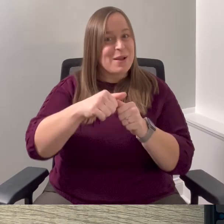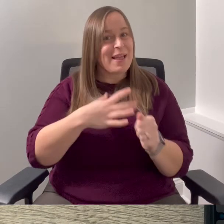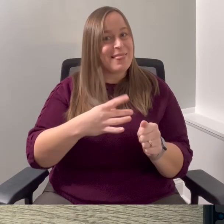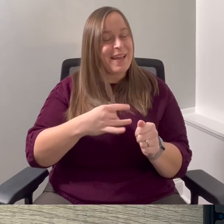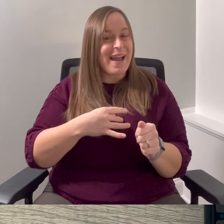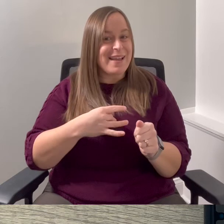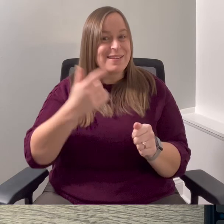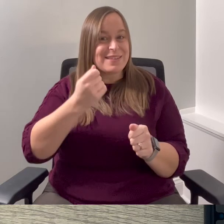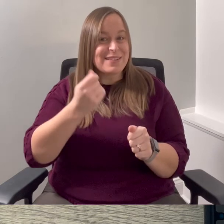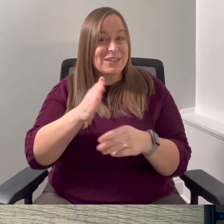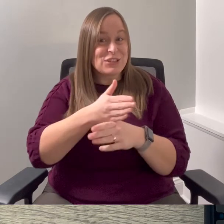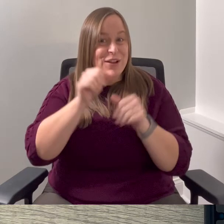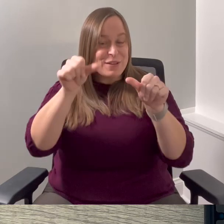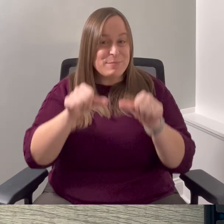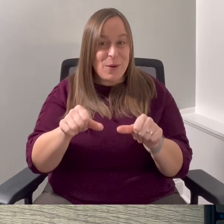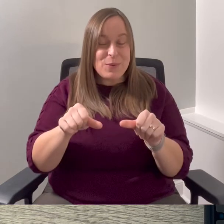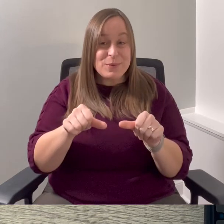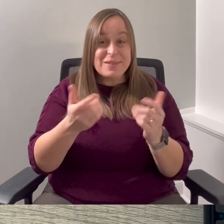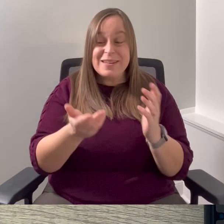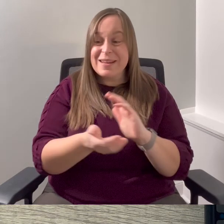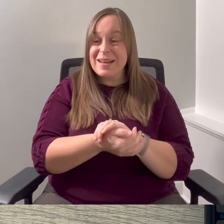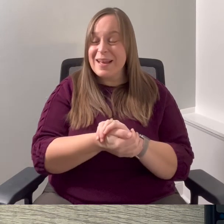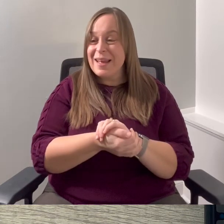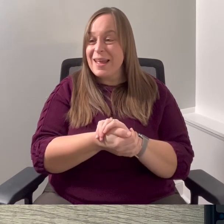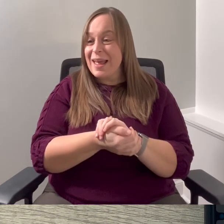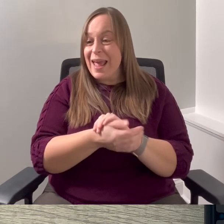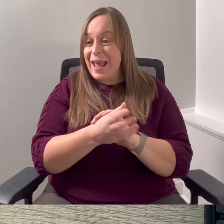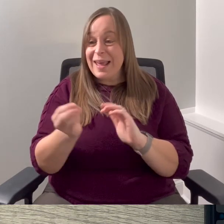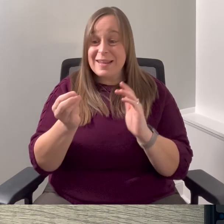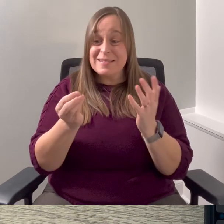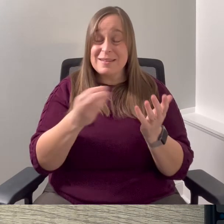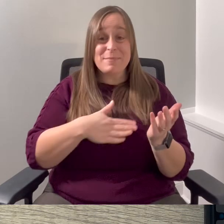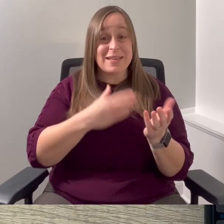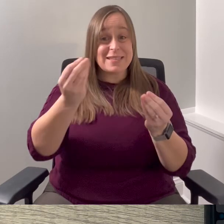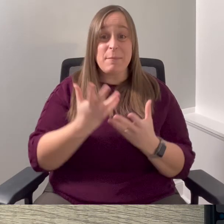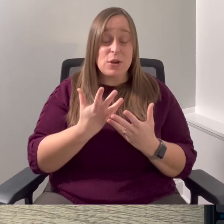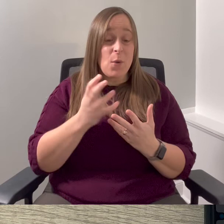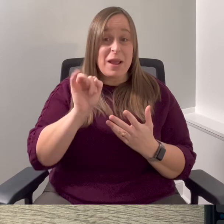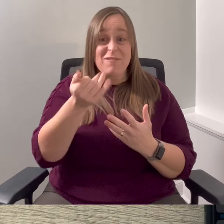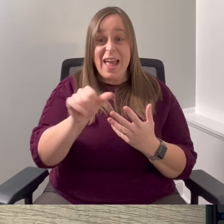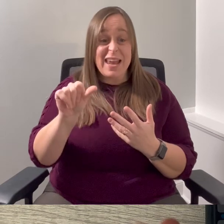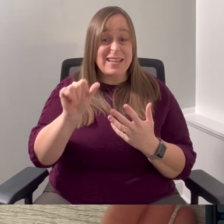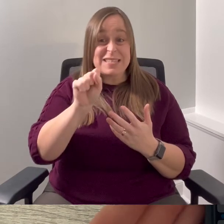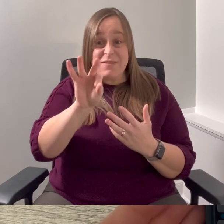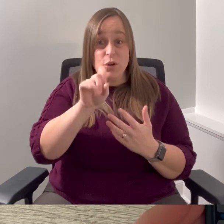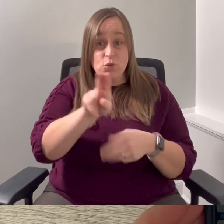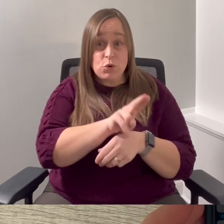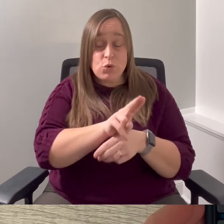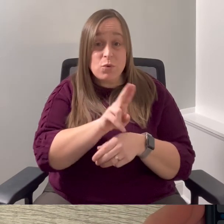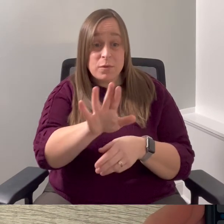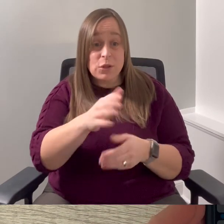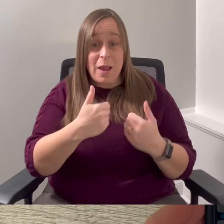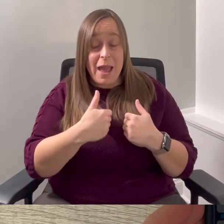share this post. And please let me know if there's any sinking funds that you have that I didn't think of,